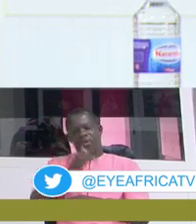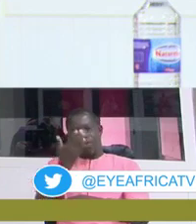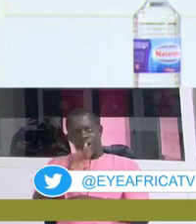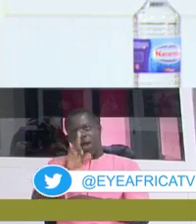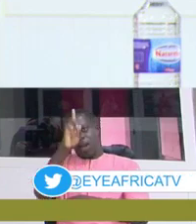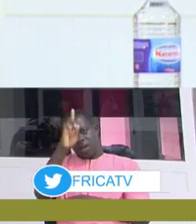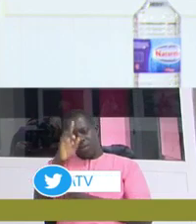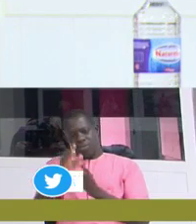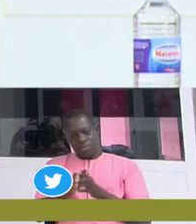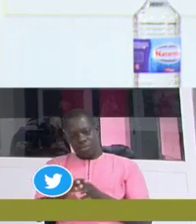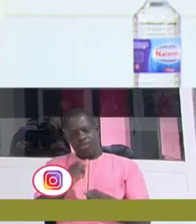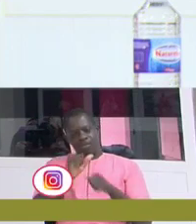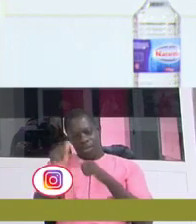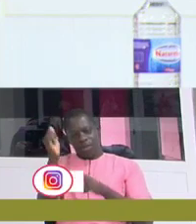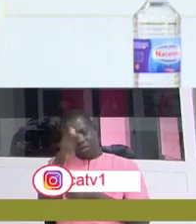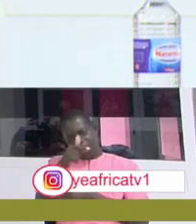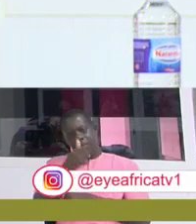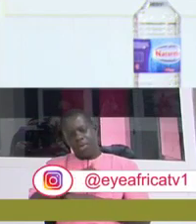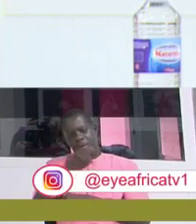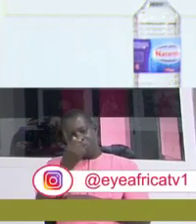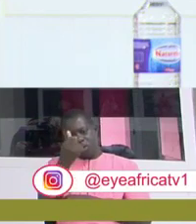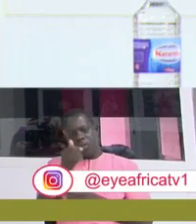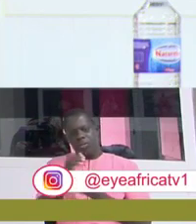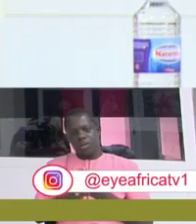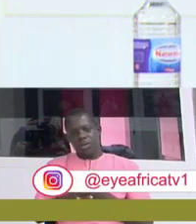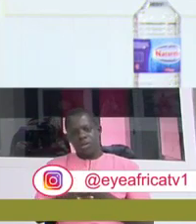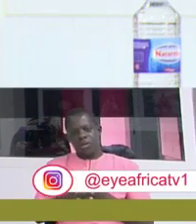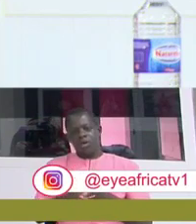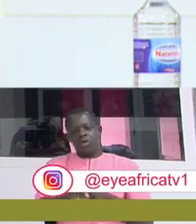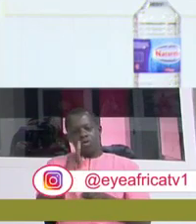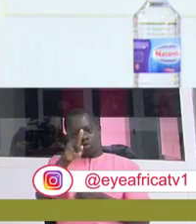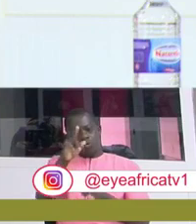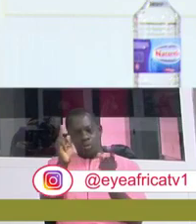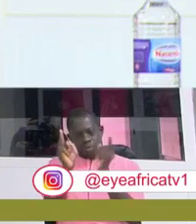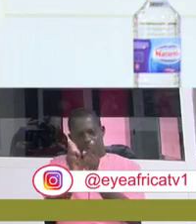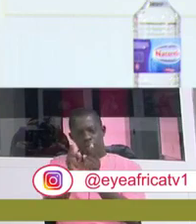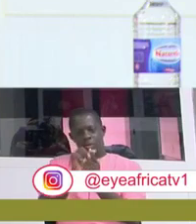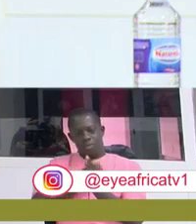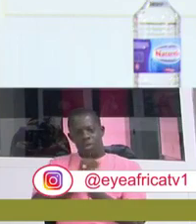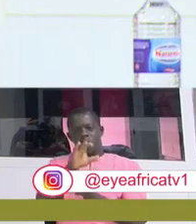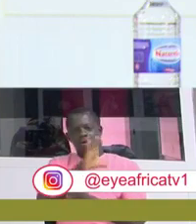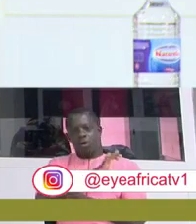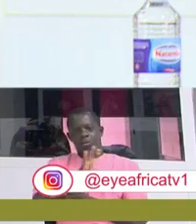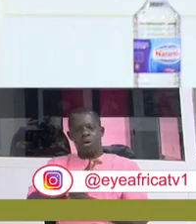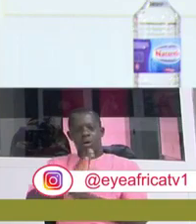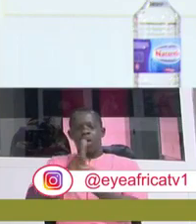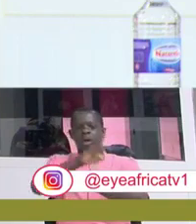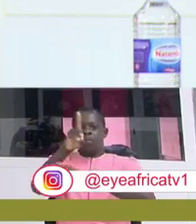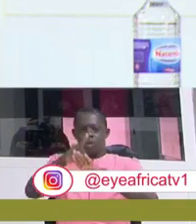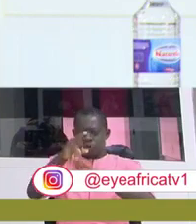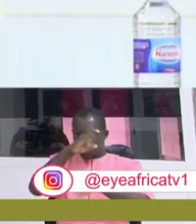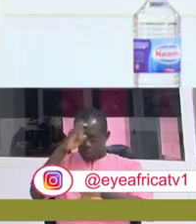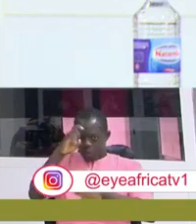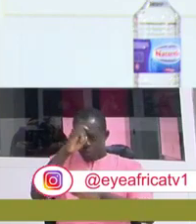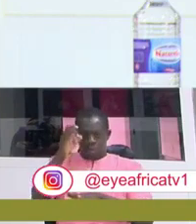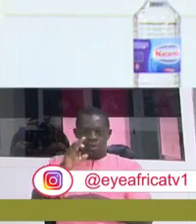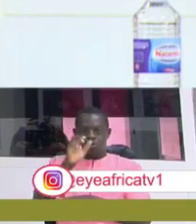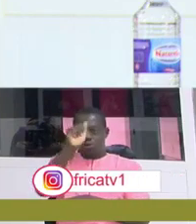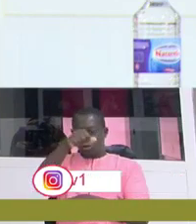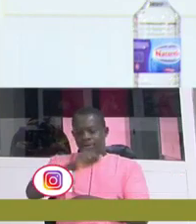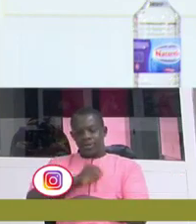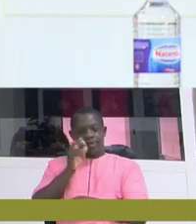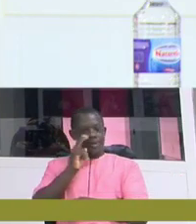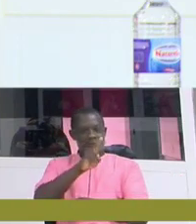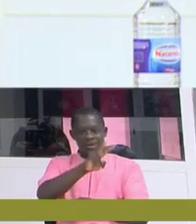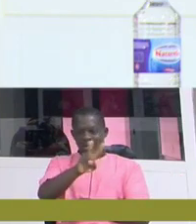fear Allah and pay my money. You come to the place where I work. You see the young